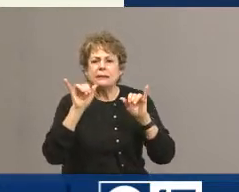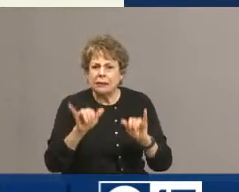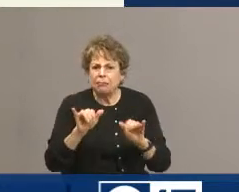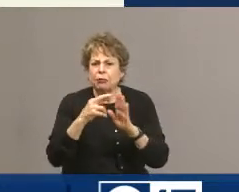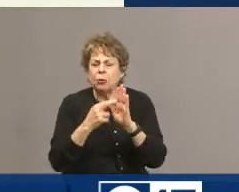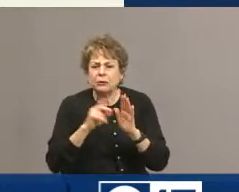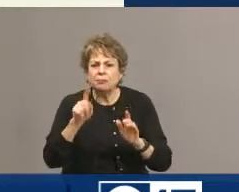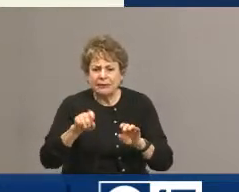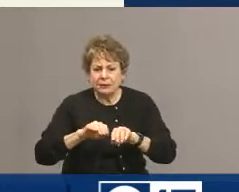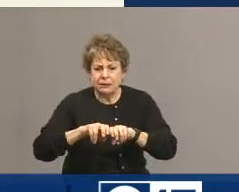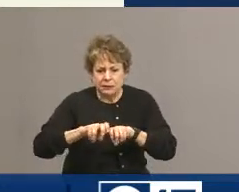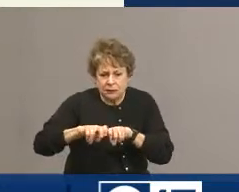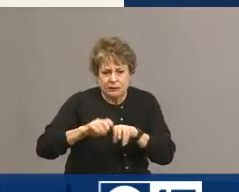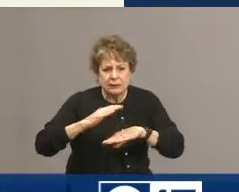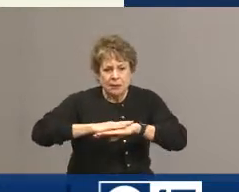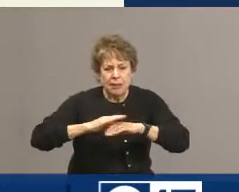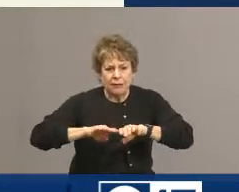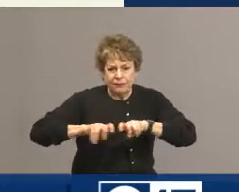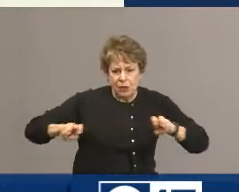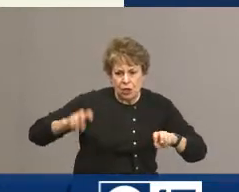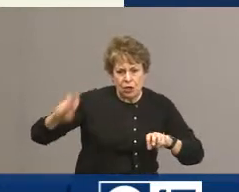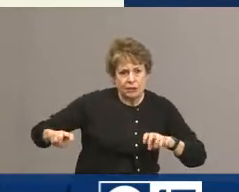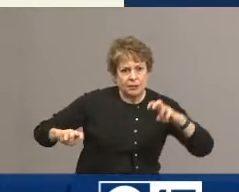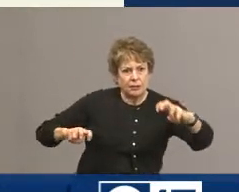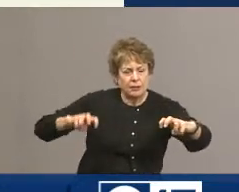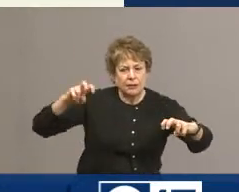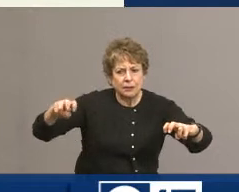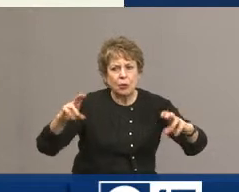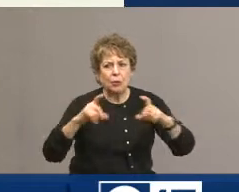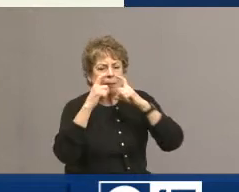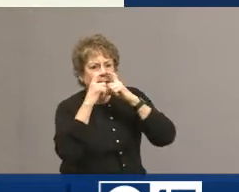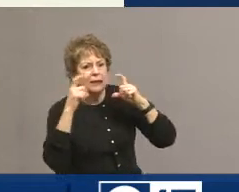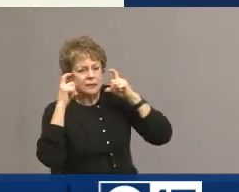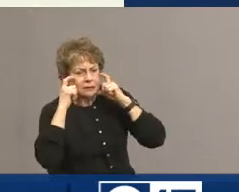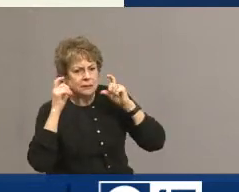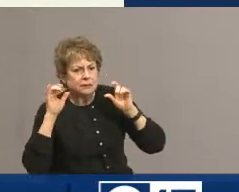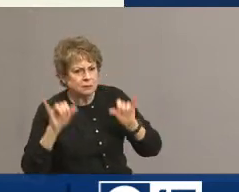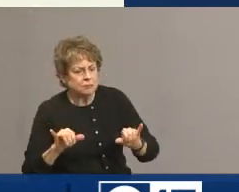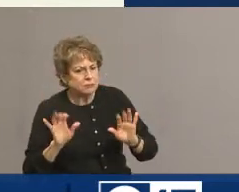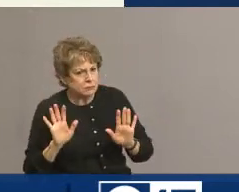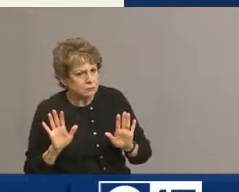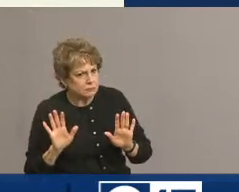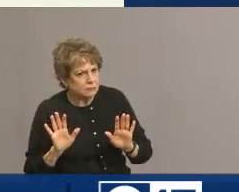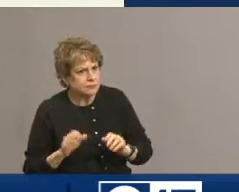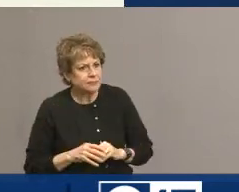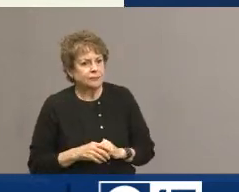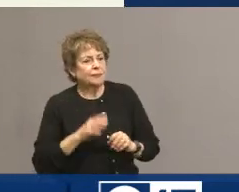of face coverings. And for Dr. Chris, really quick, the testing delay today, the